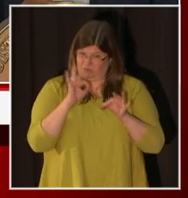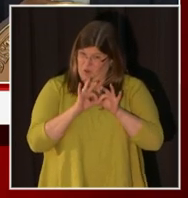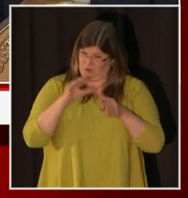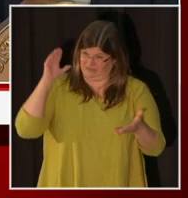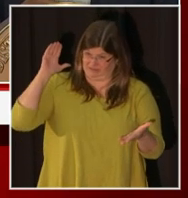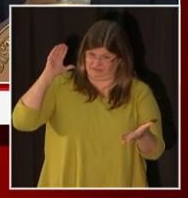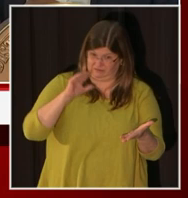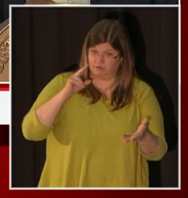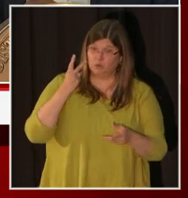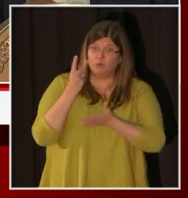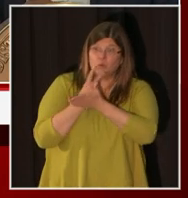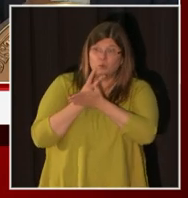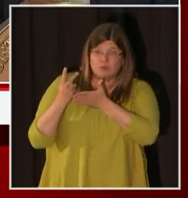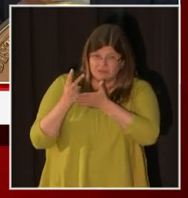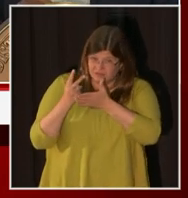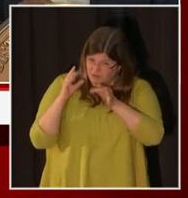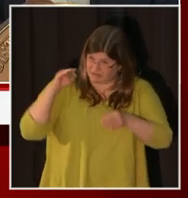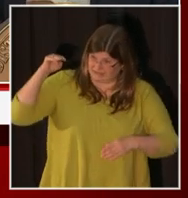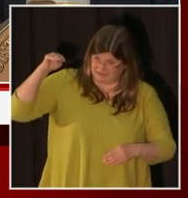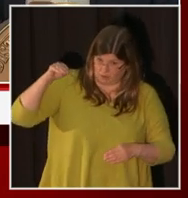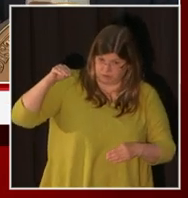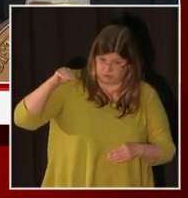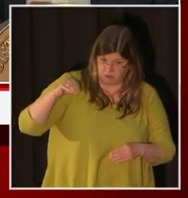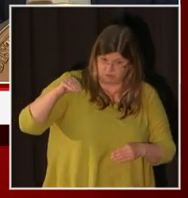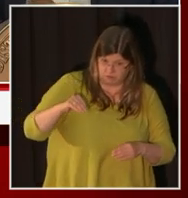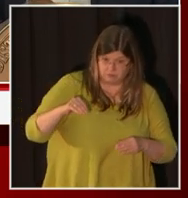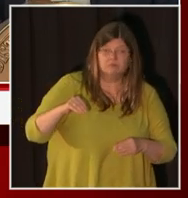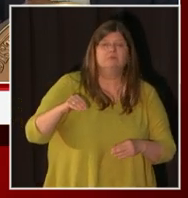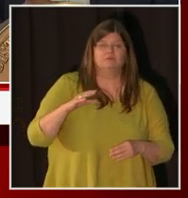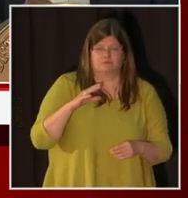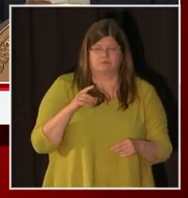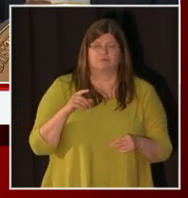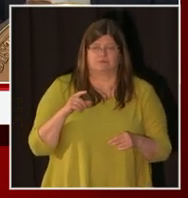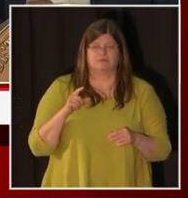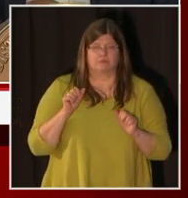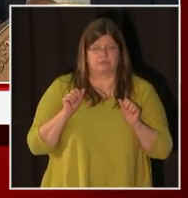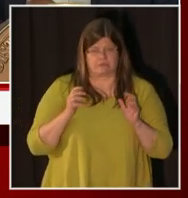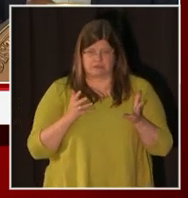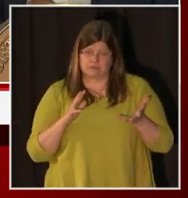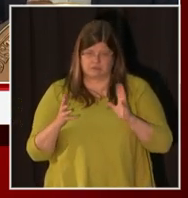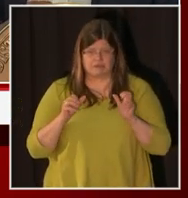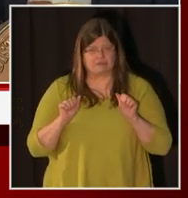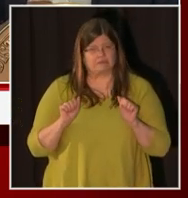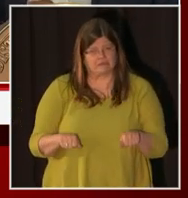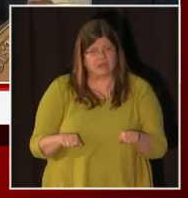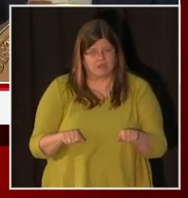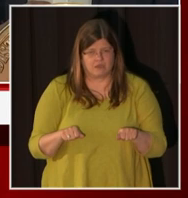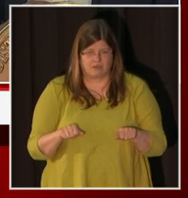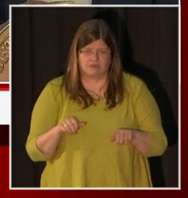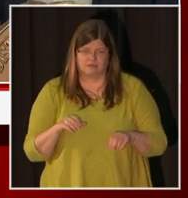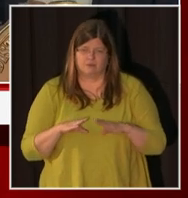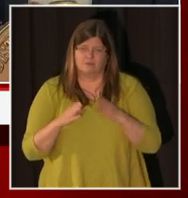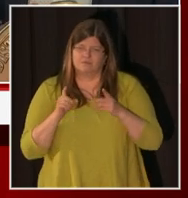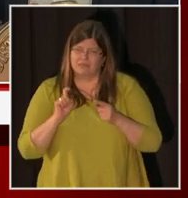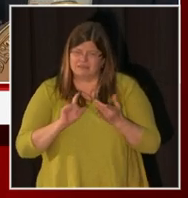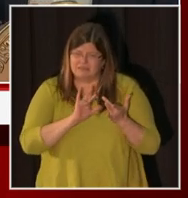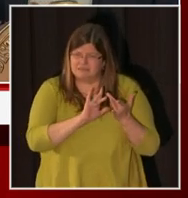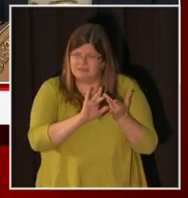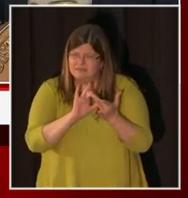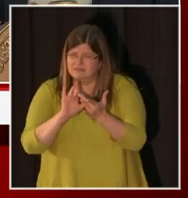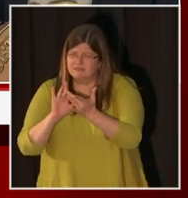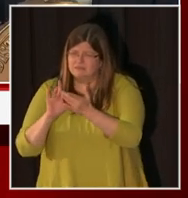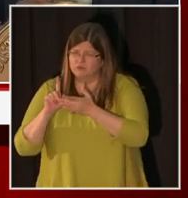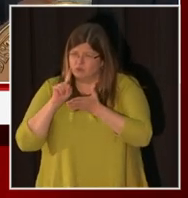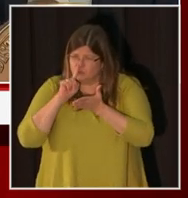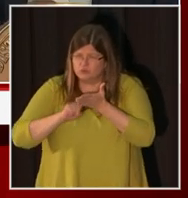effective response and reopening will require widespread contact tracing abilities in order